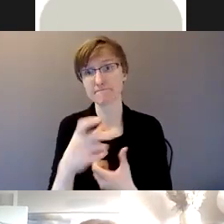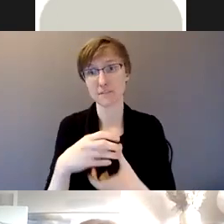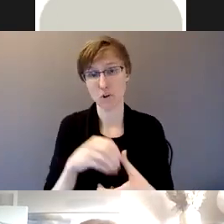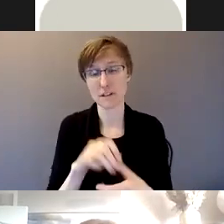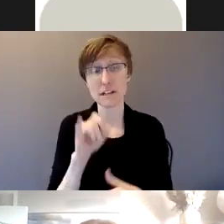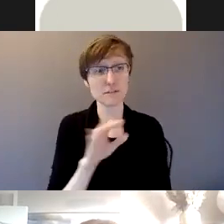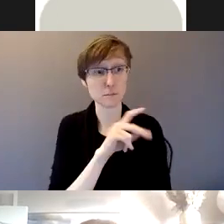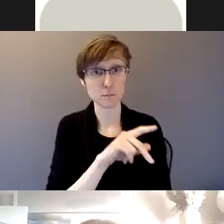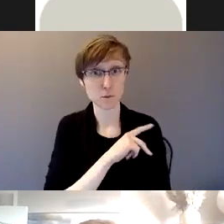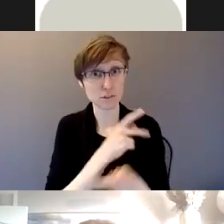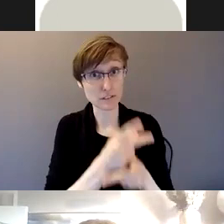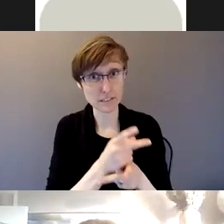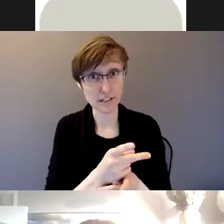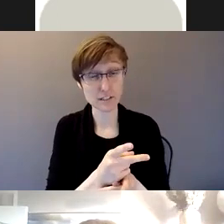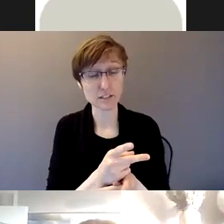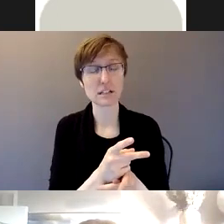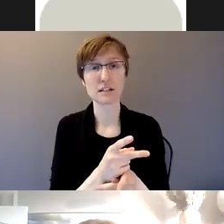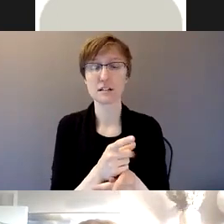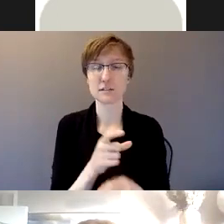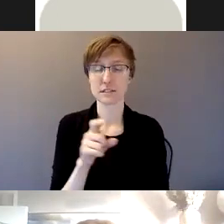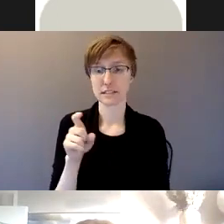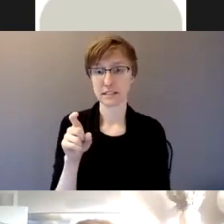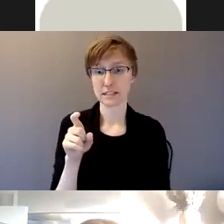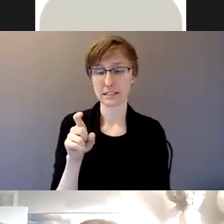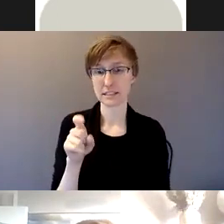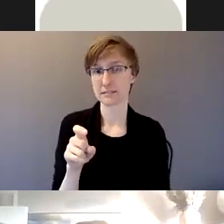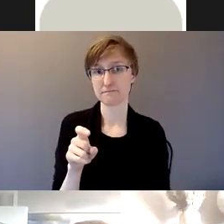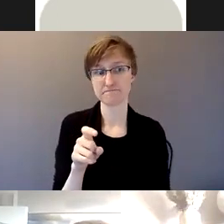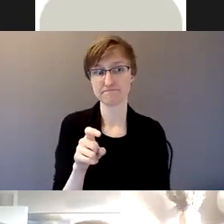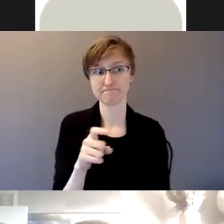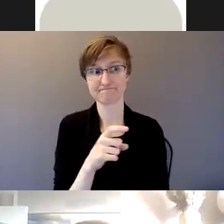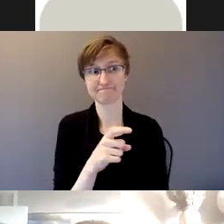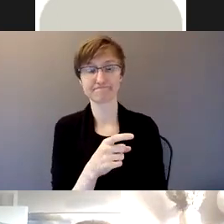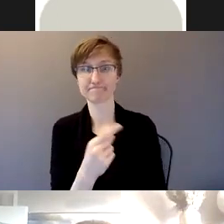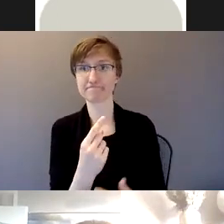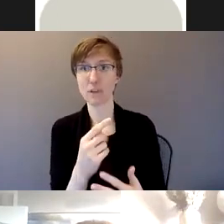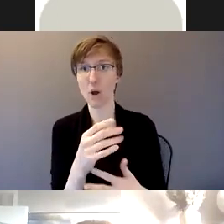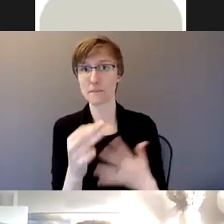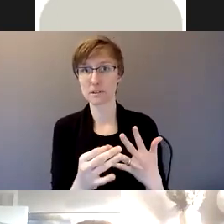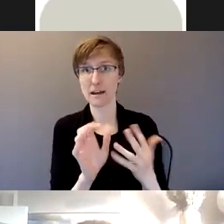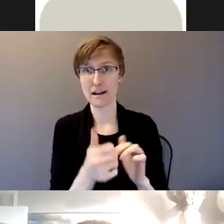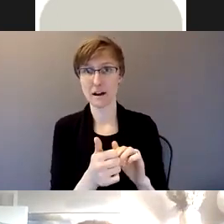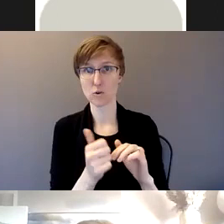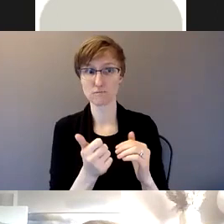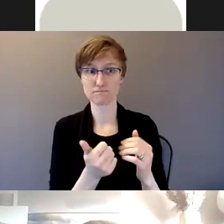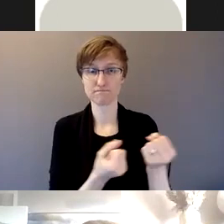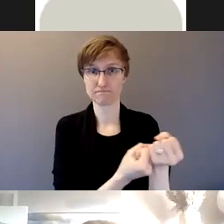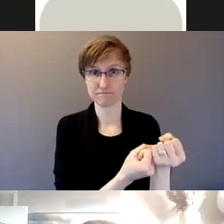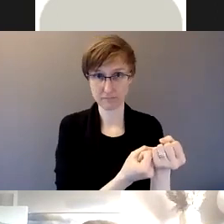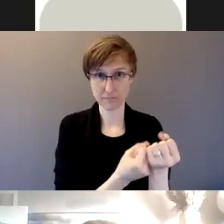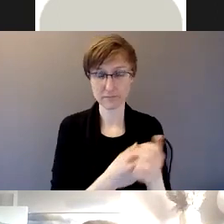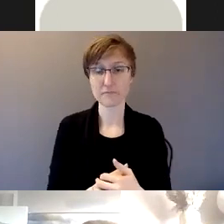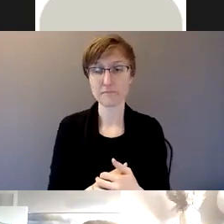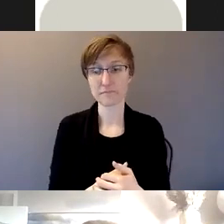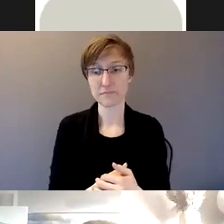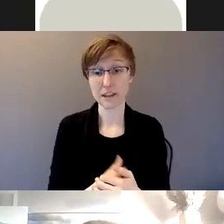something that we might be able to do to assist. So, and I think someone asked as well, how do you get someone to do an assessment if